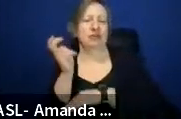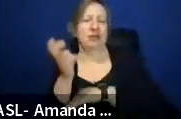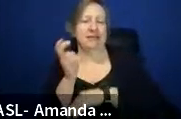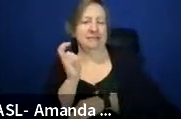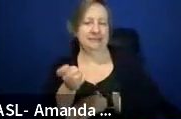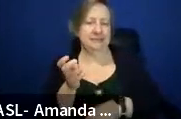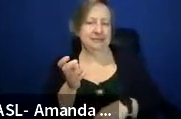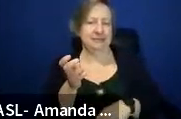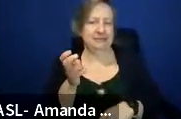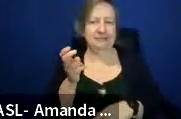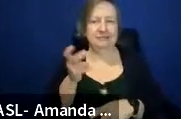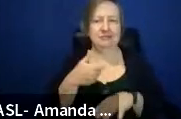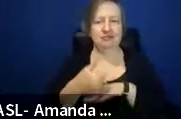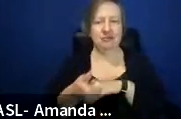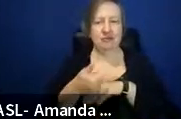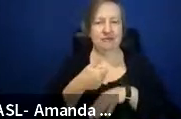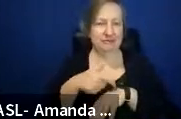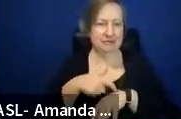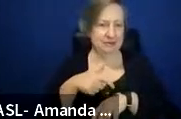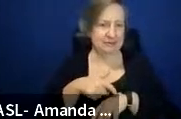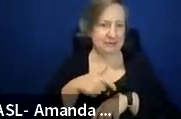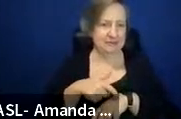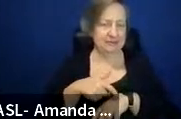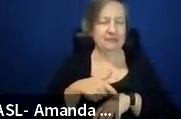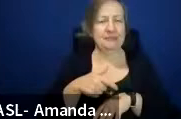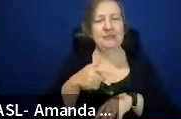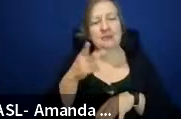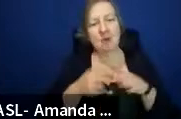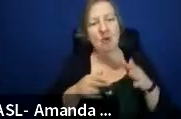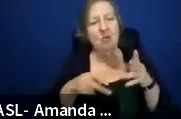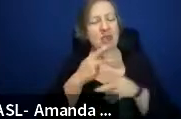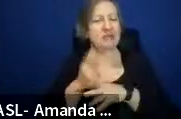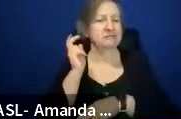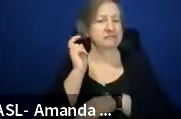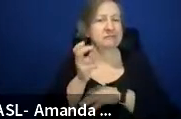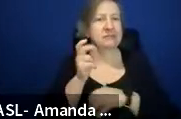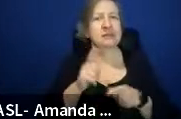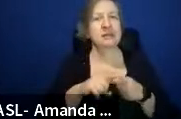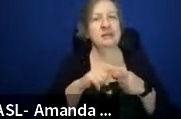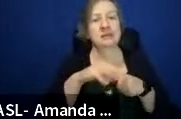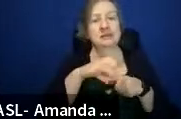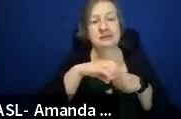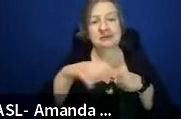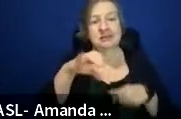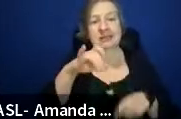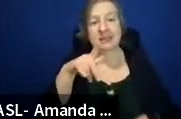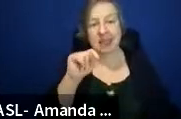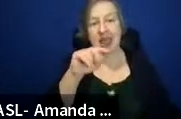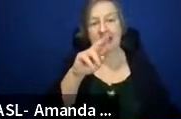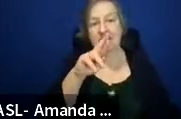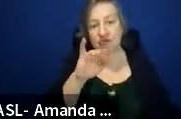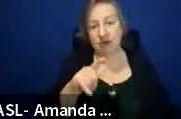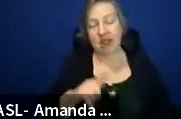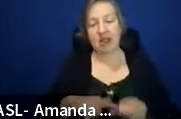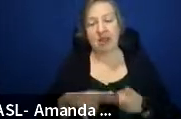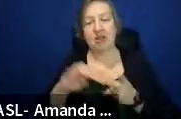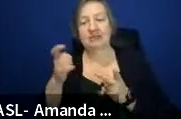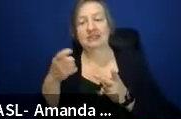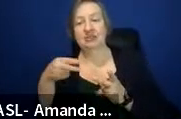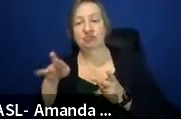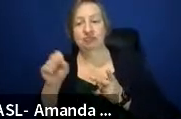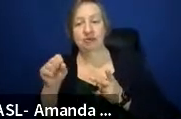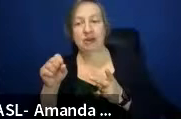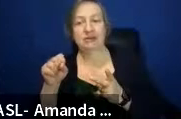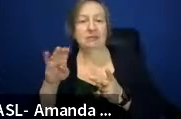transit travel times, both modes of transit. So we have light rail transit as well as express bus transit as part of the